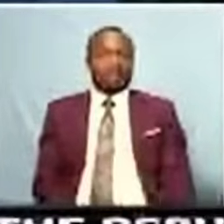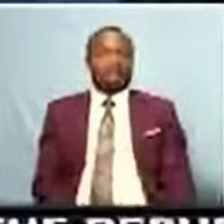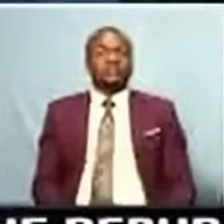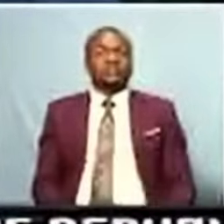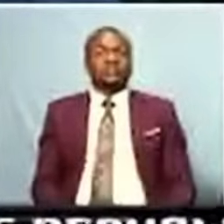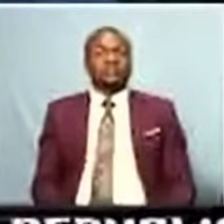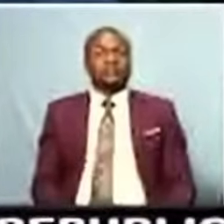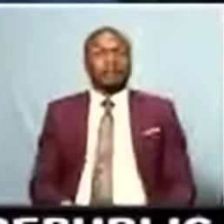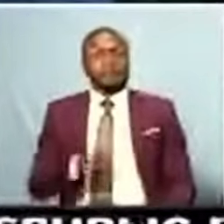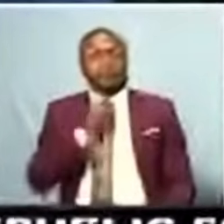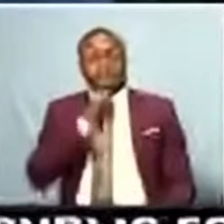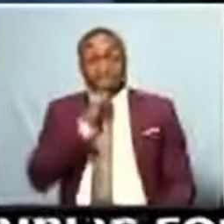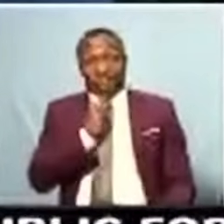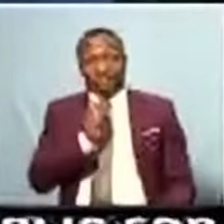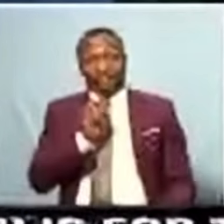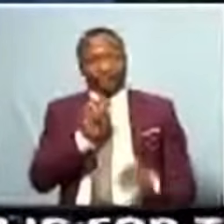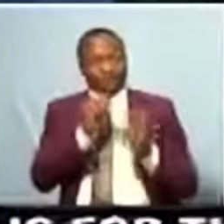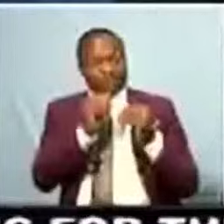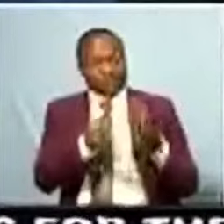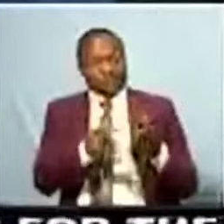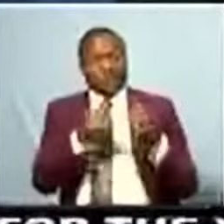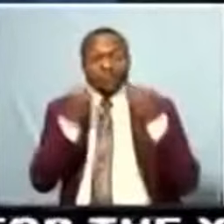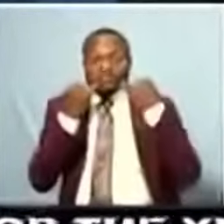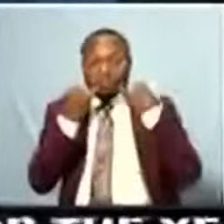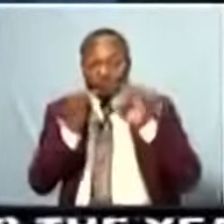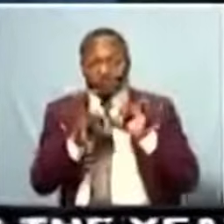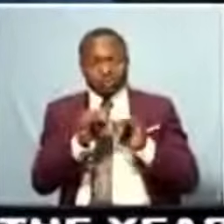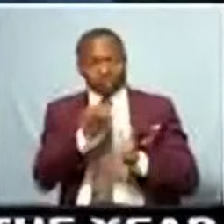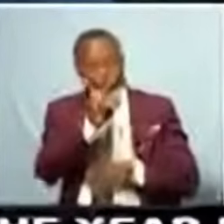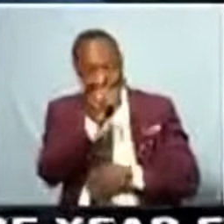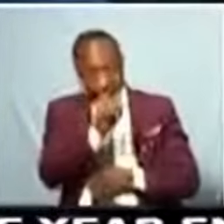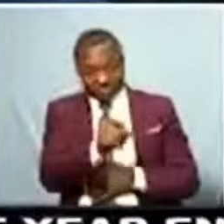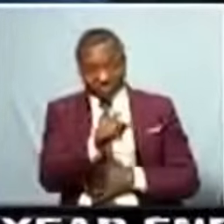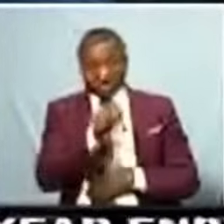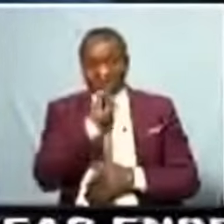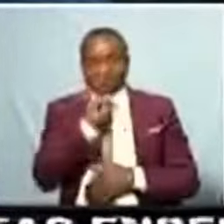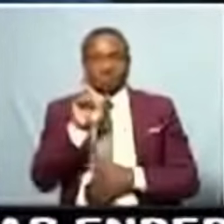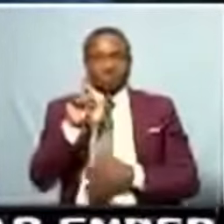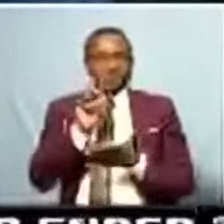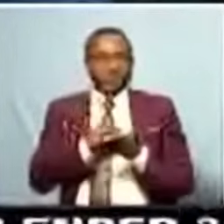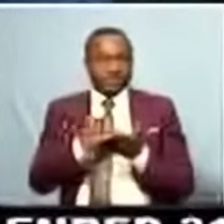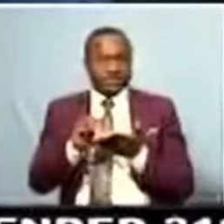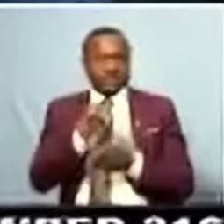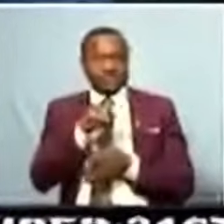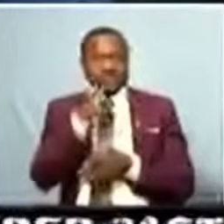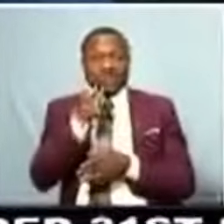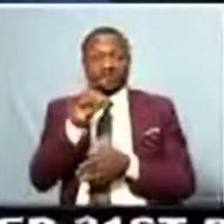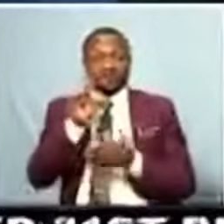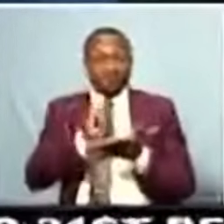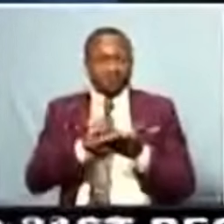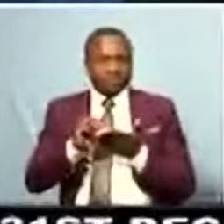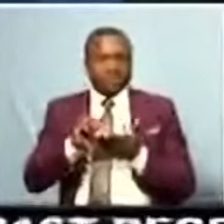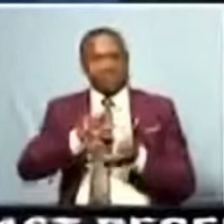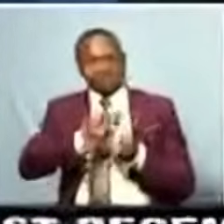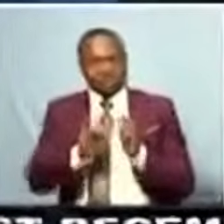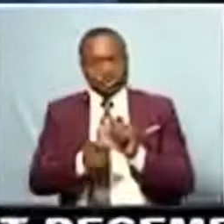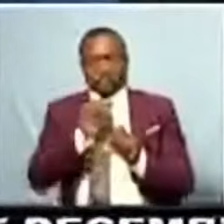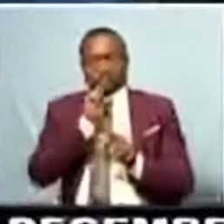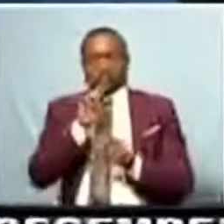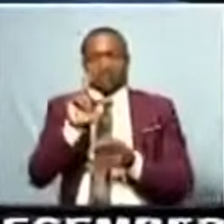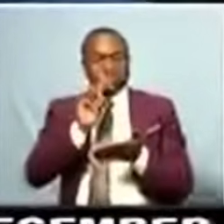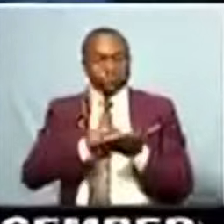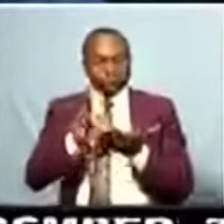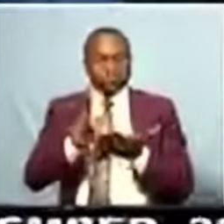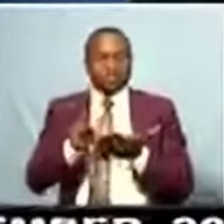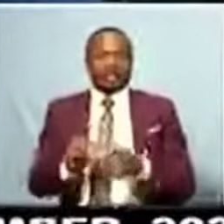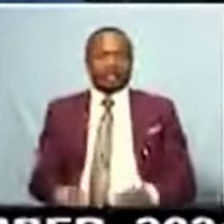the gentleman who was submitting behind has told you that it is not 1 million. He said it was 1 million, he's changed, it was not 1 million.